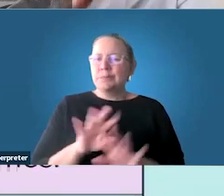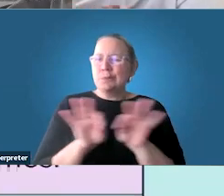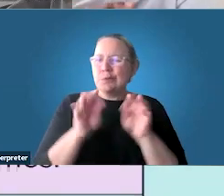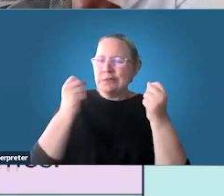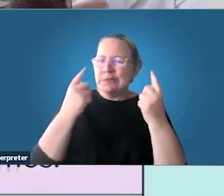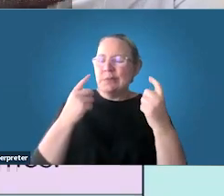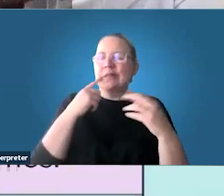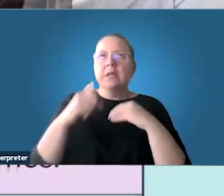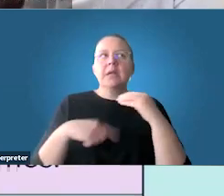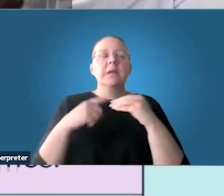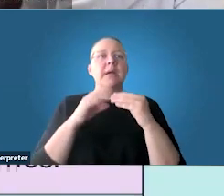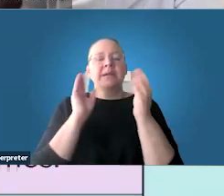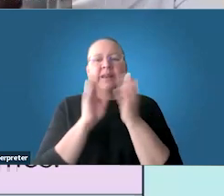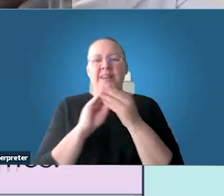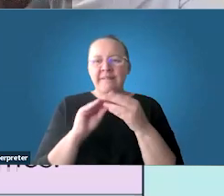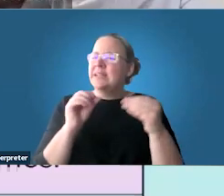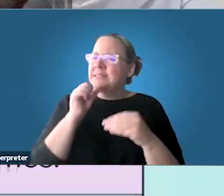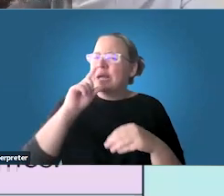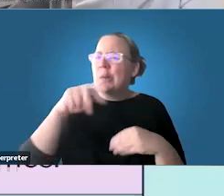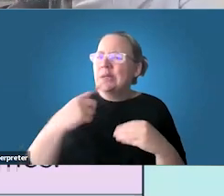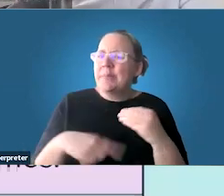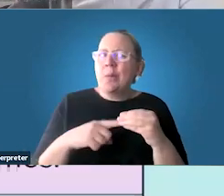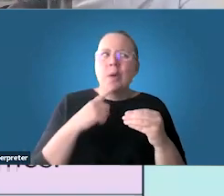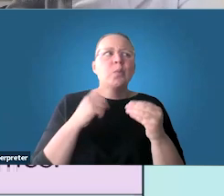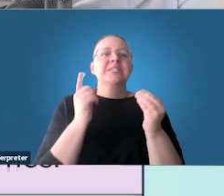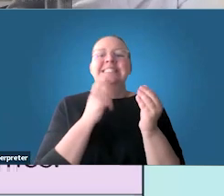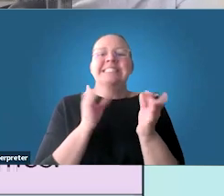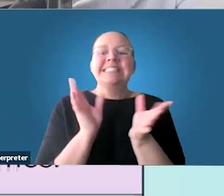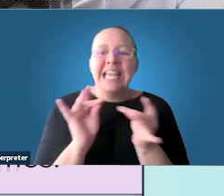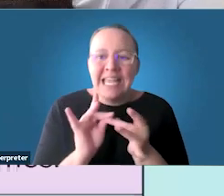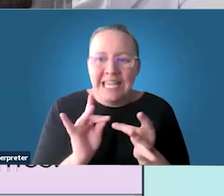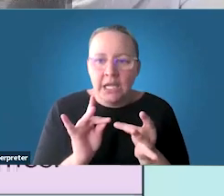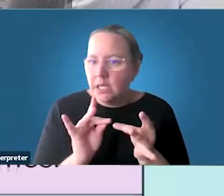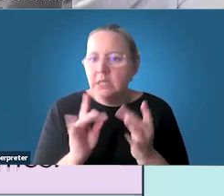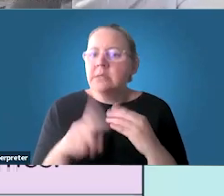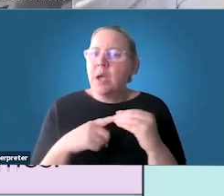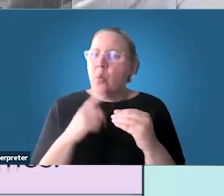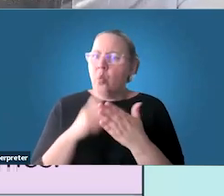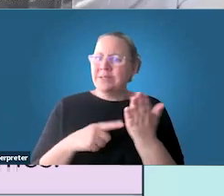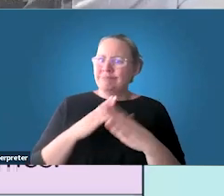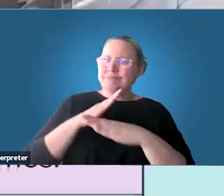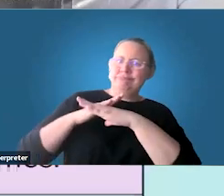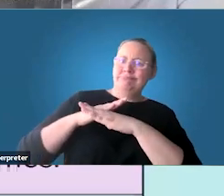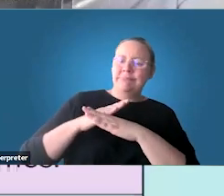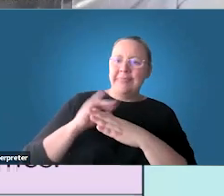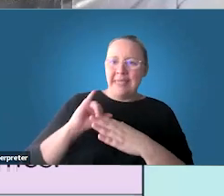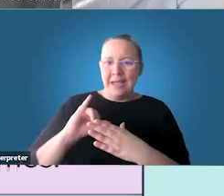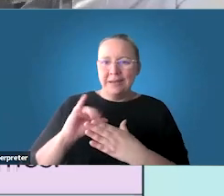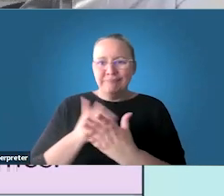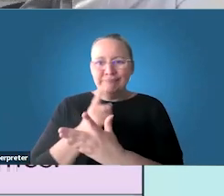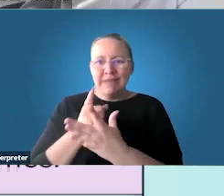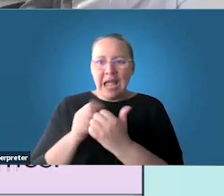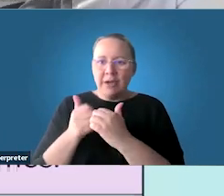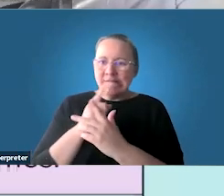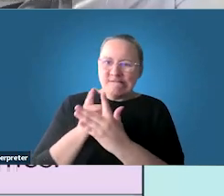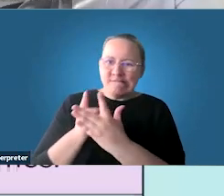understand when we're thinking about narrative, it's not just about like what we're saying, but what we're up against. And these narrative roadblocks come up in ways that